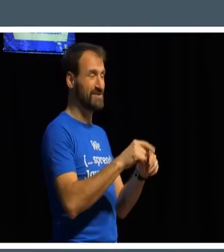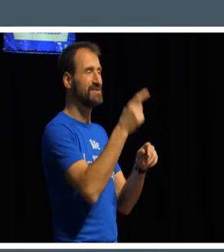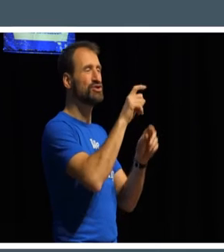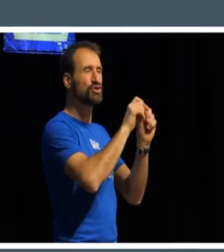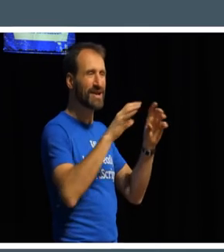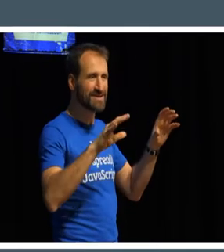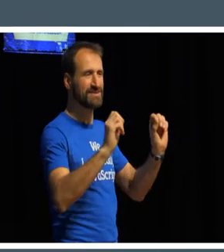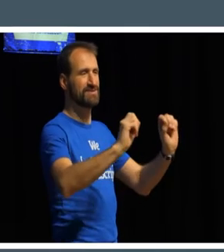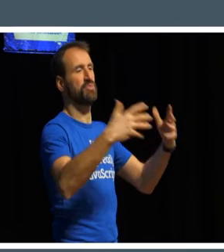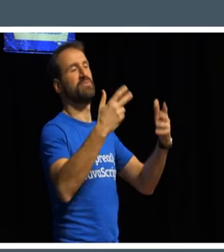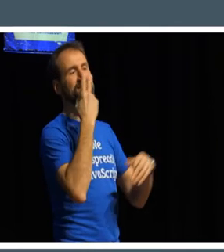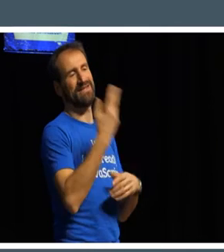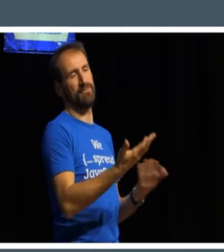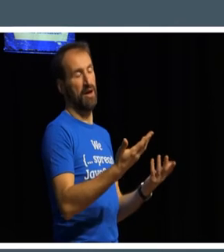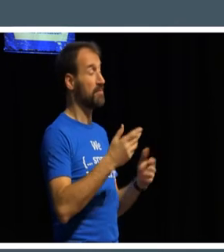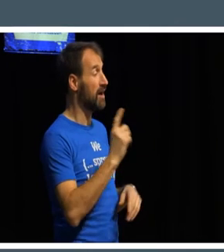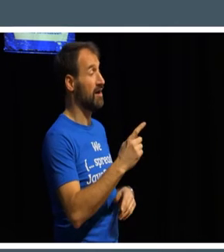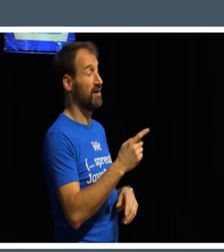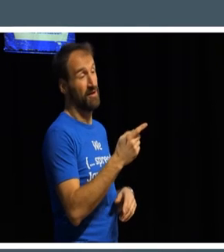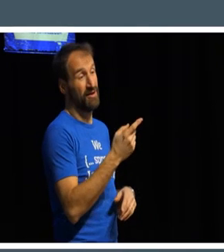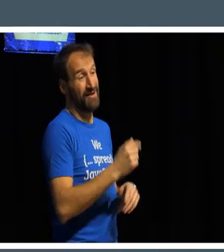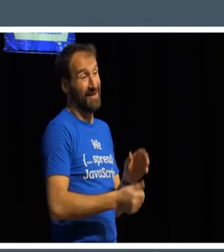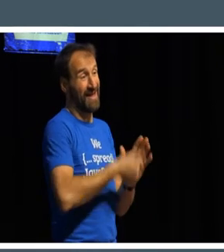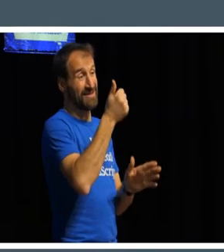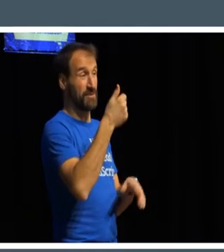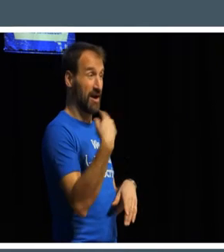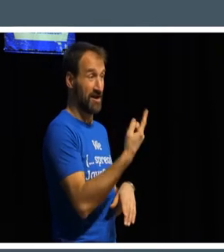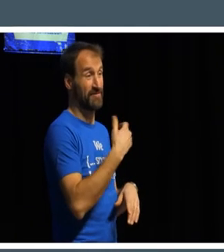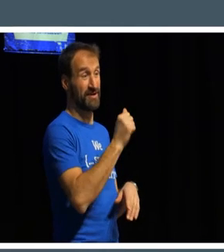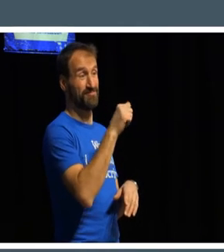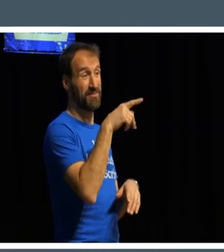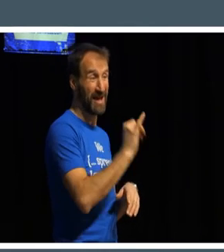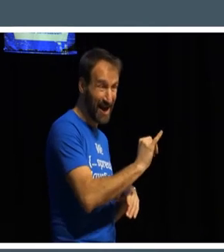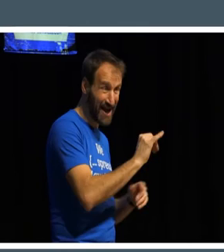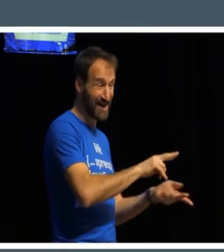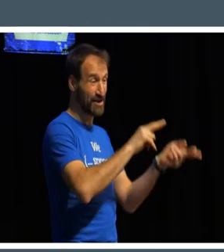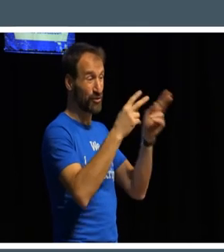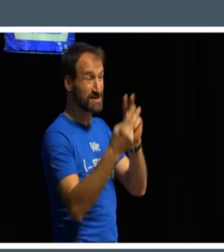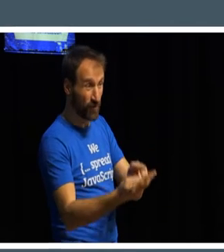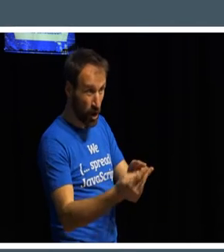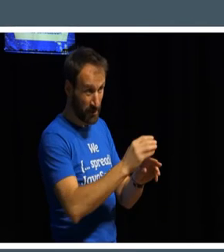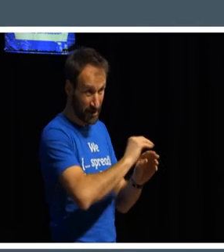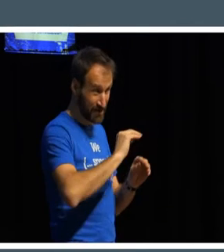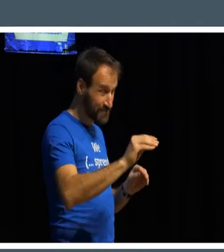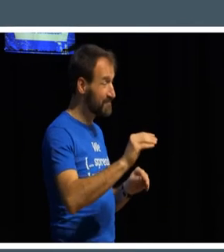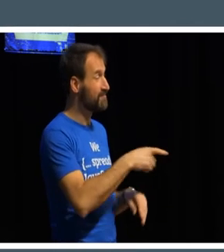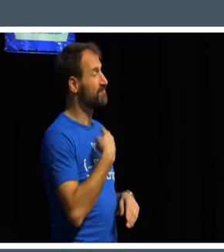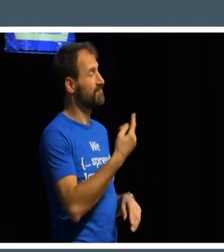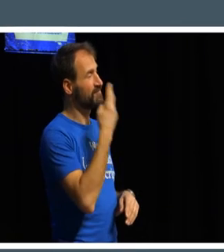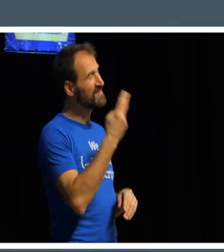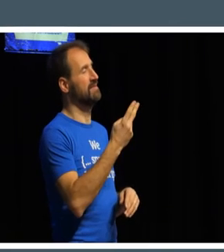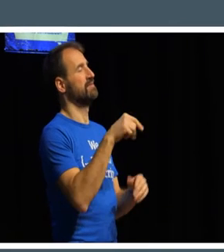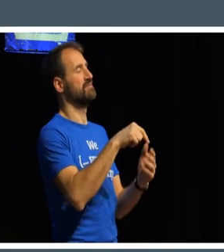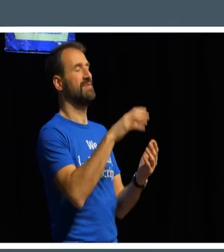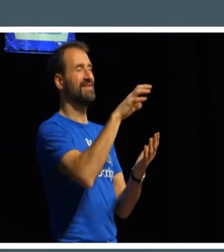But the first DOM API that will become a transform stream, and we've kind of wasted our time just recreating it here, the text decoder itself will